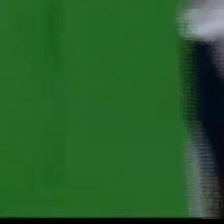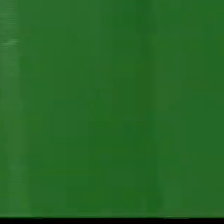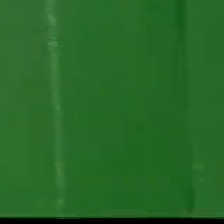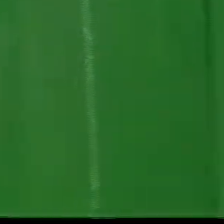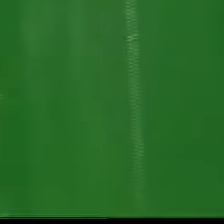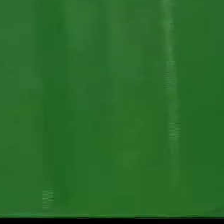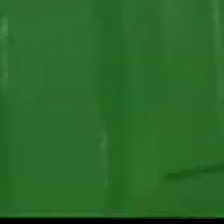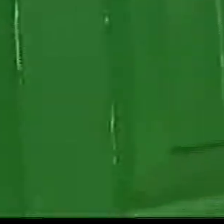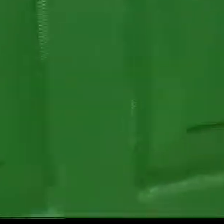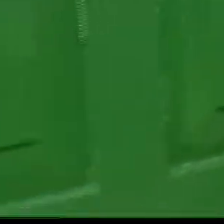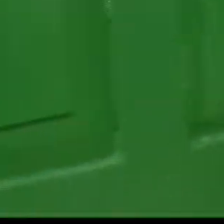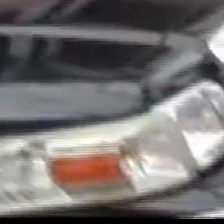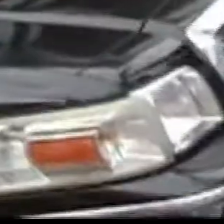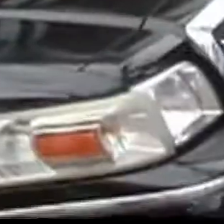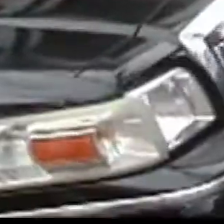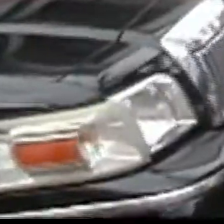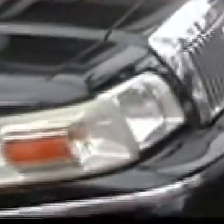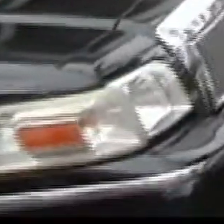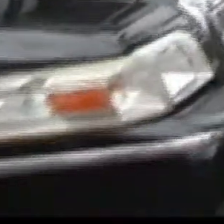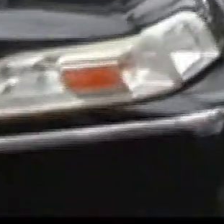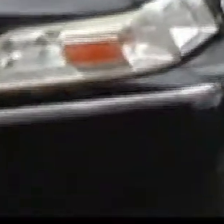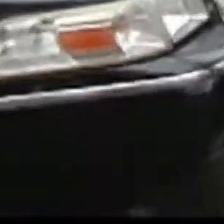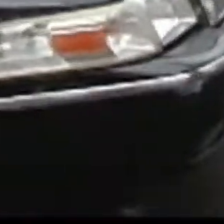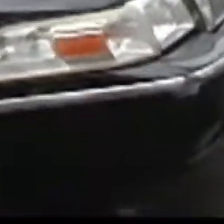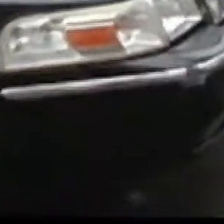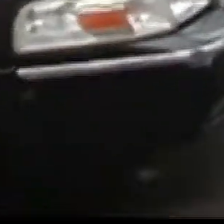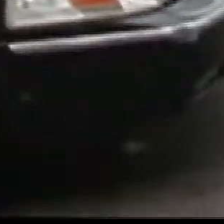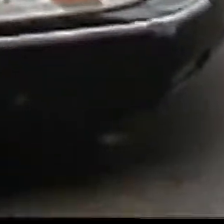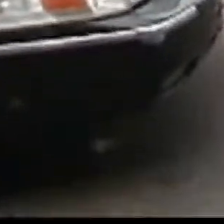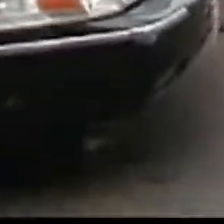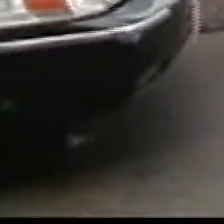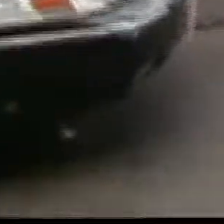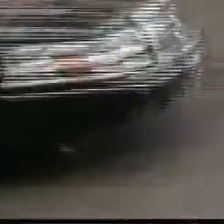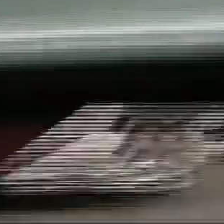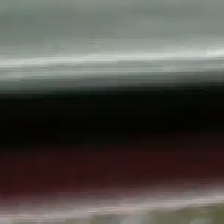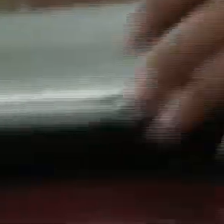Cuban refugees went to court, their next step in the detention dispute.